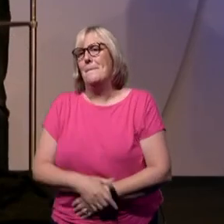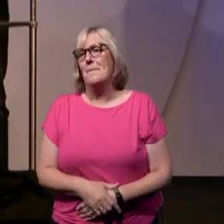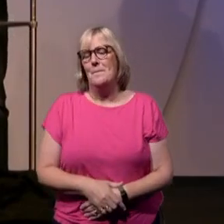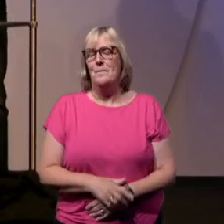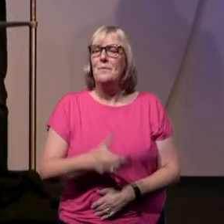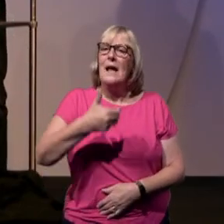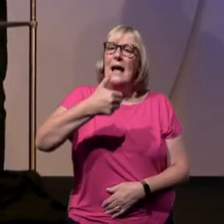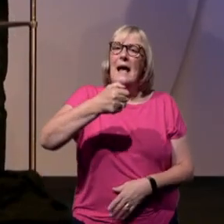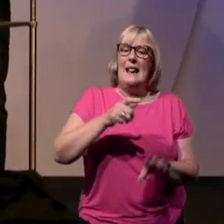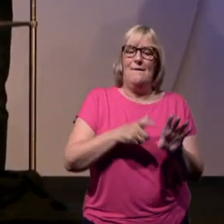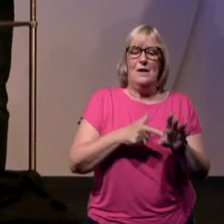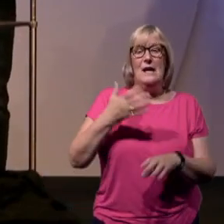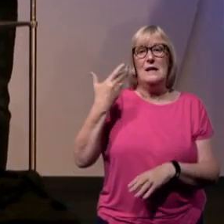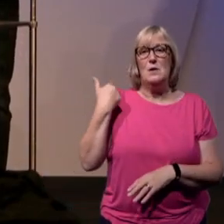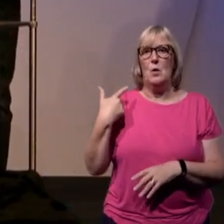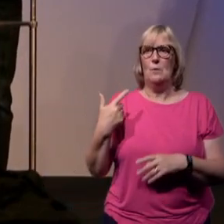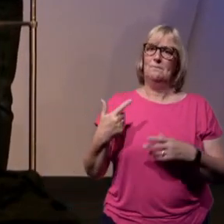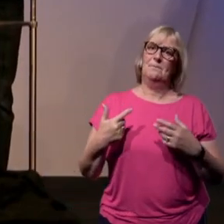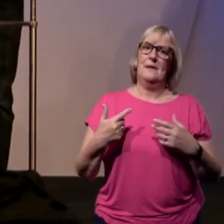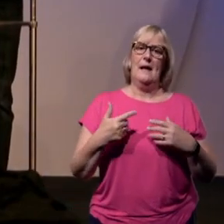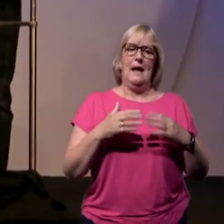11 years ago, we moved onto an estate